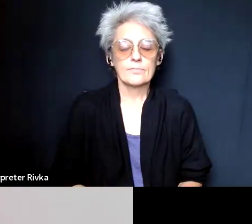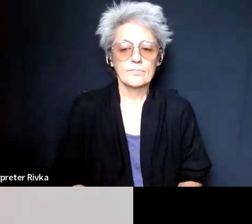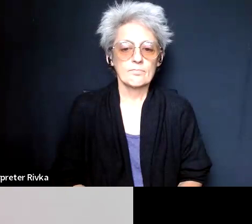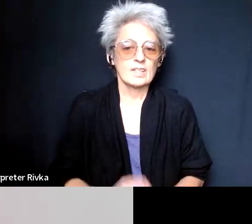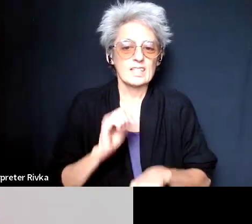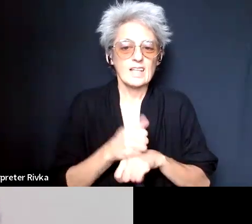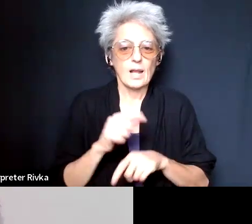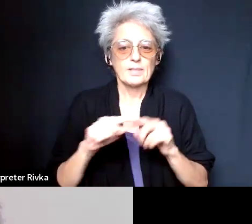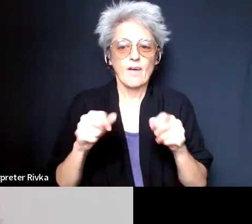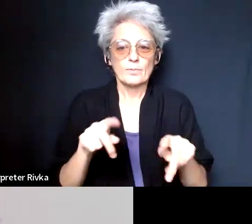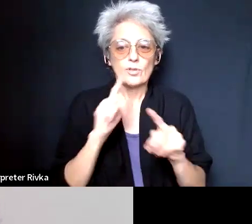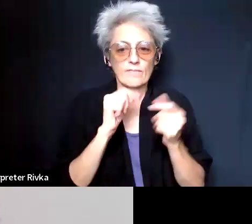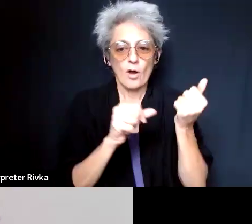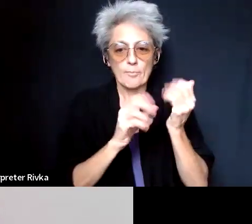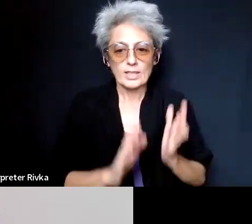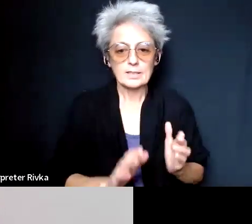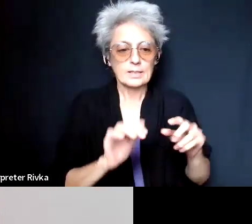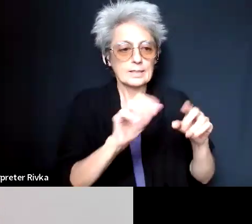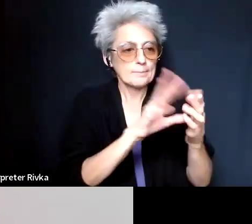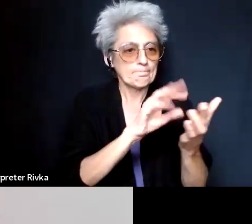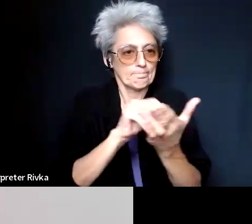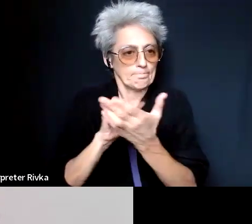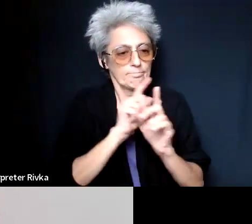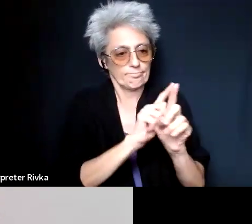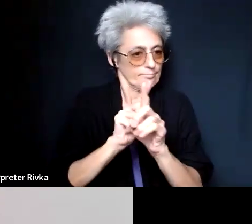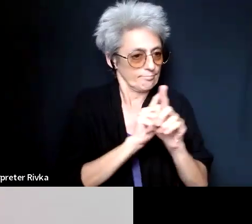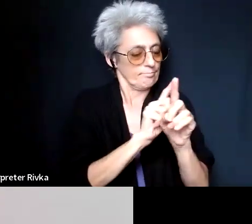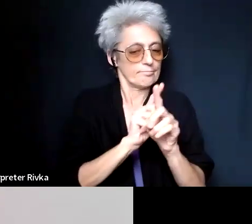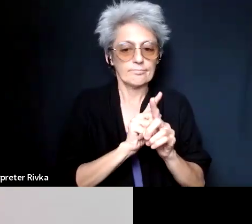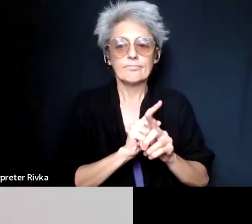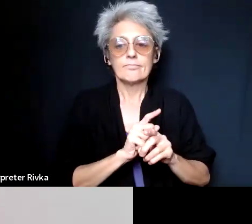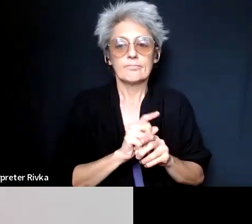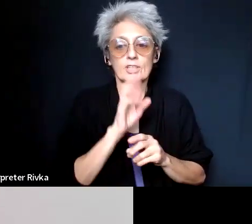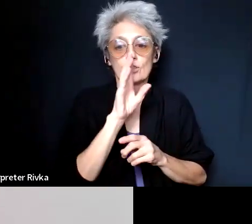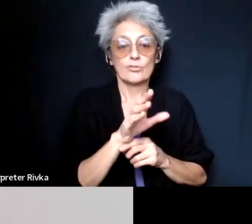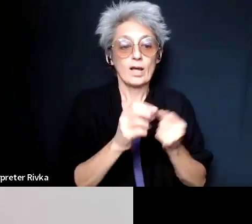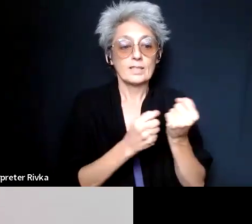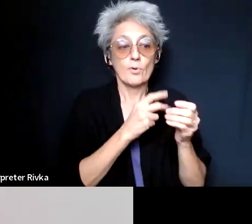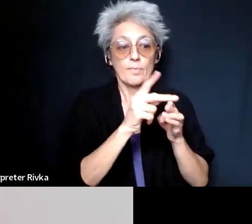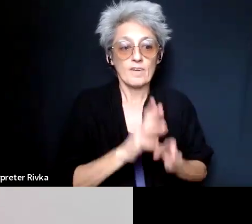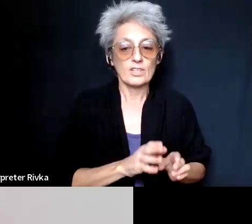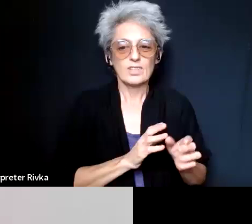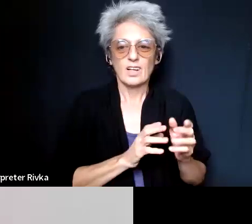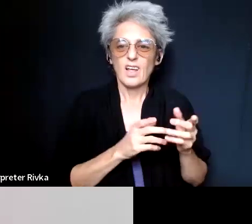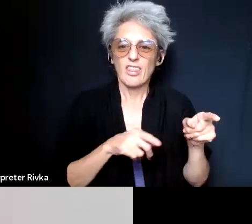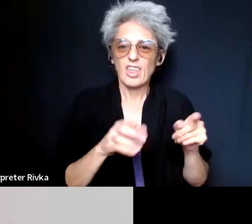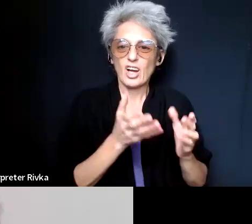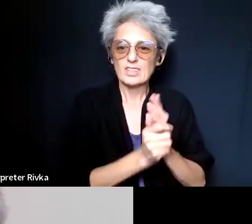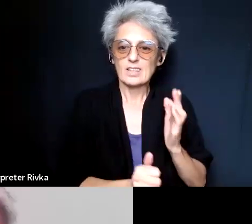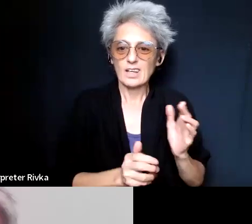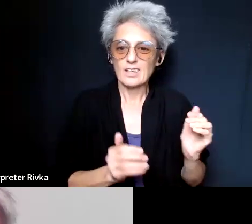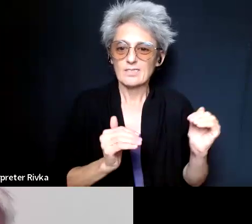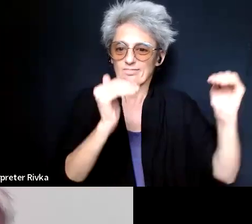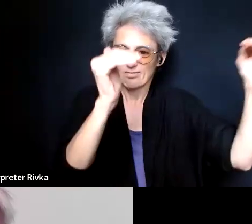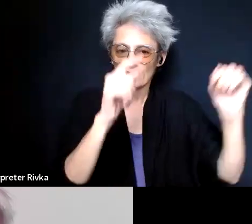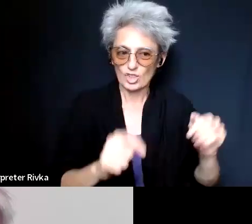apprenticeships and developing the skills of our direct support professionals, which should include people with